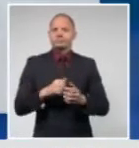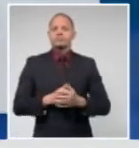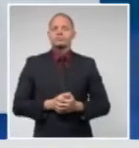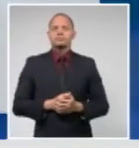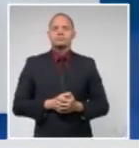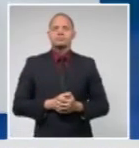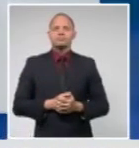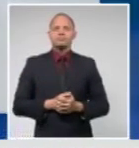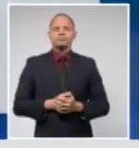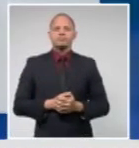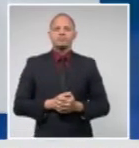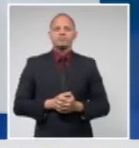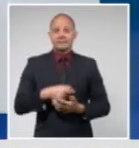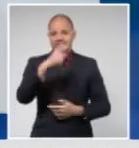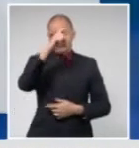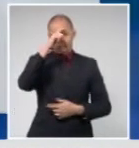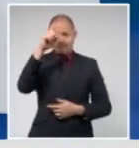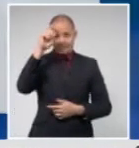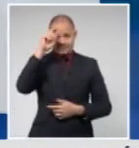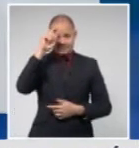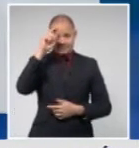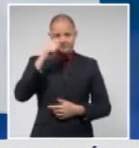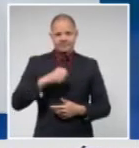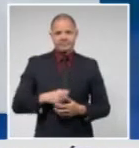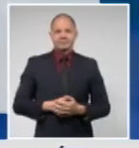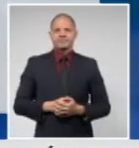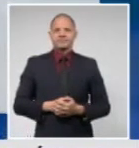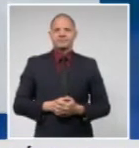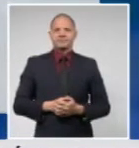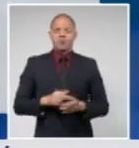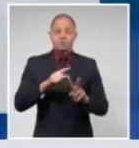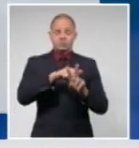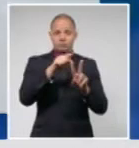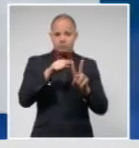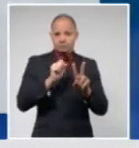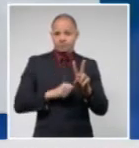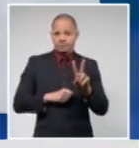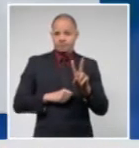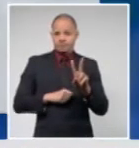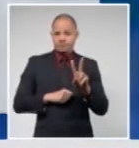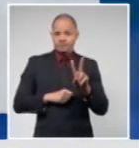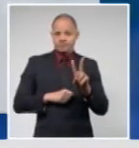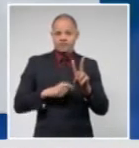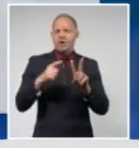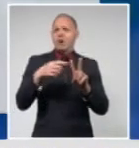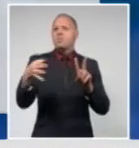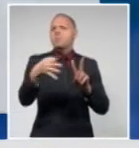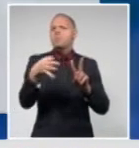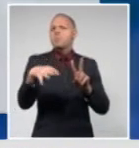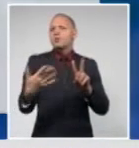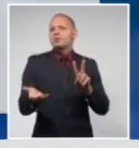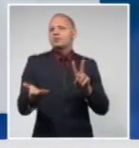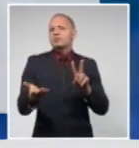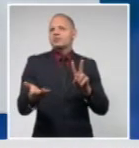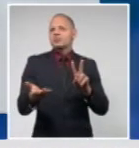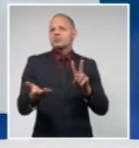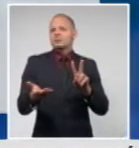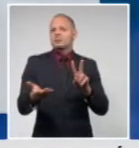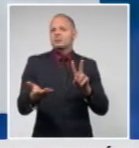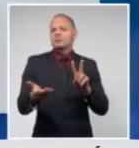cases is imported. Both cases reported in Sancti Spiritus are from the municipality